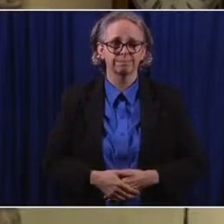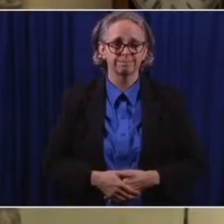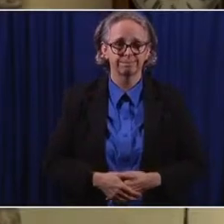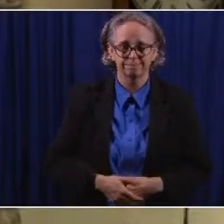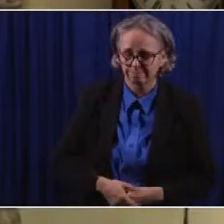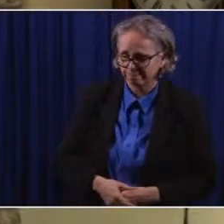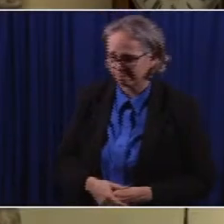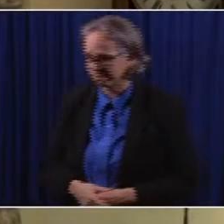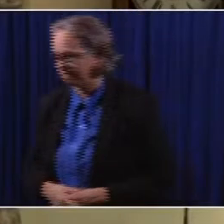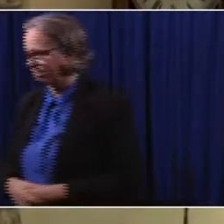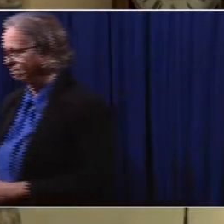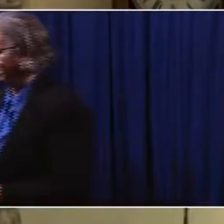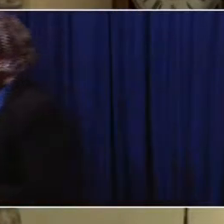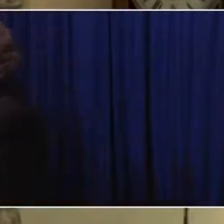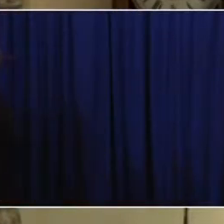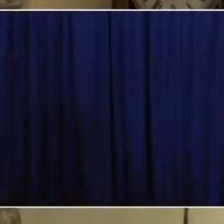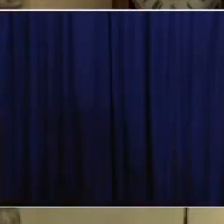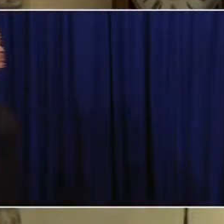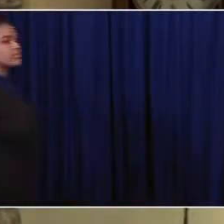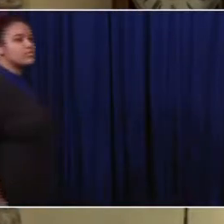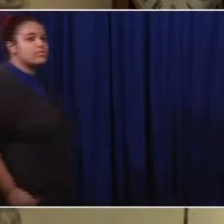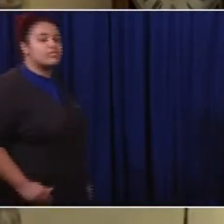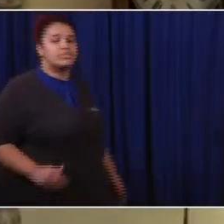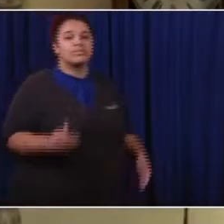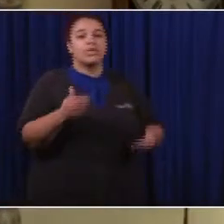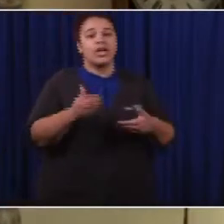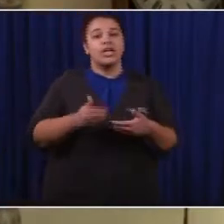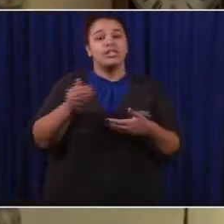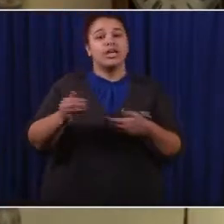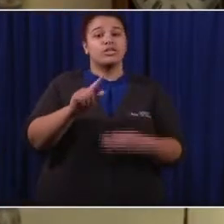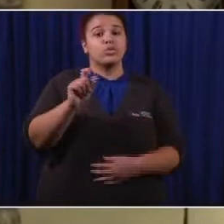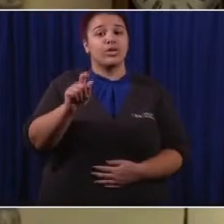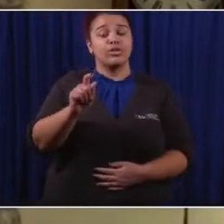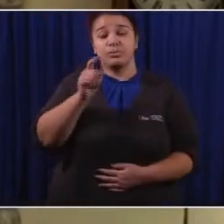Next question is from Jackie Borchert at the Cincinnati Enquirer.